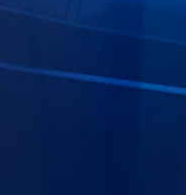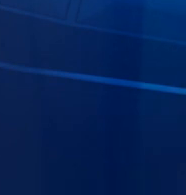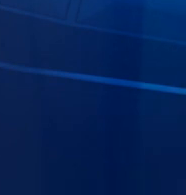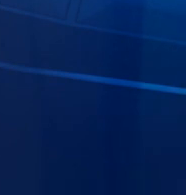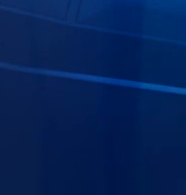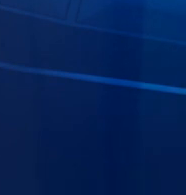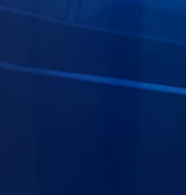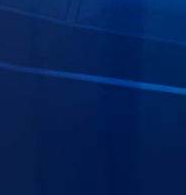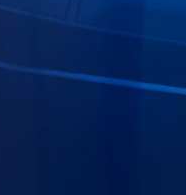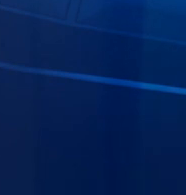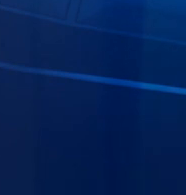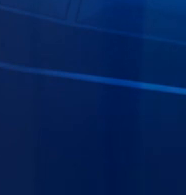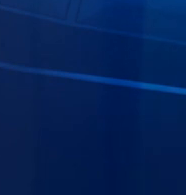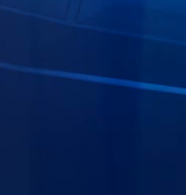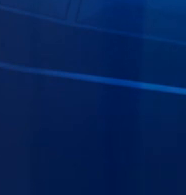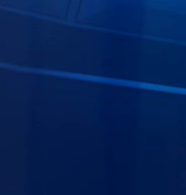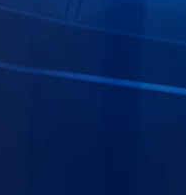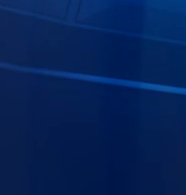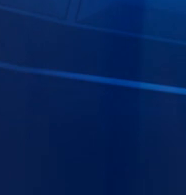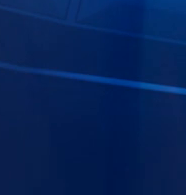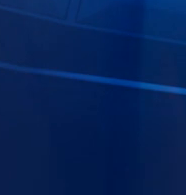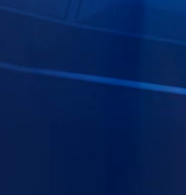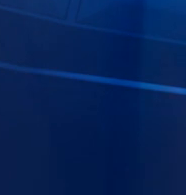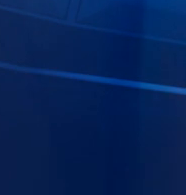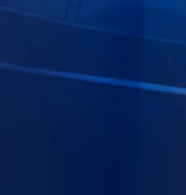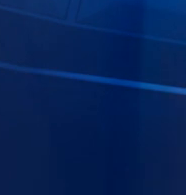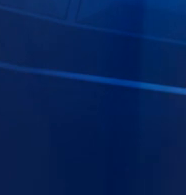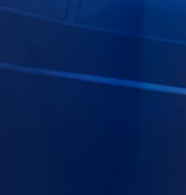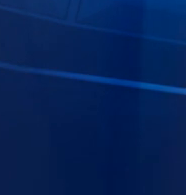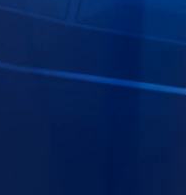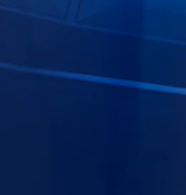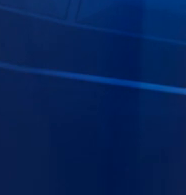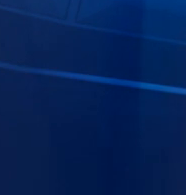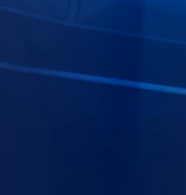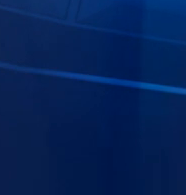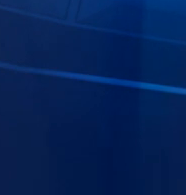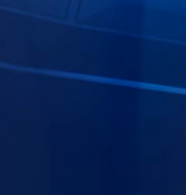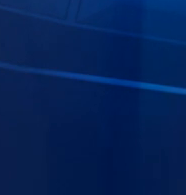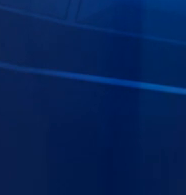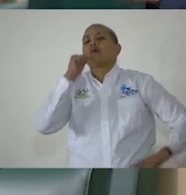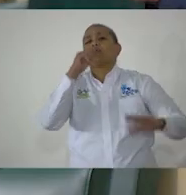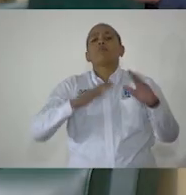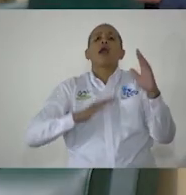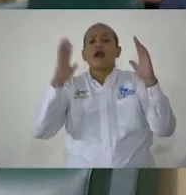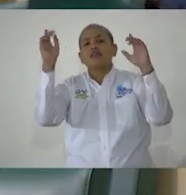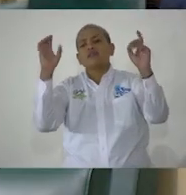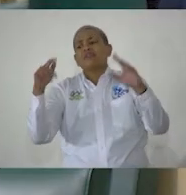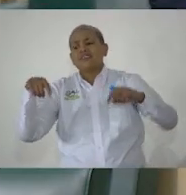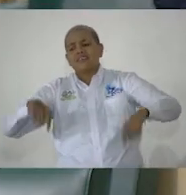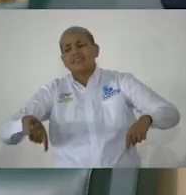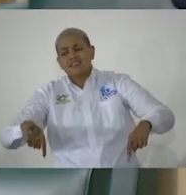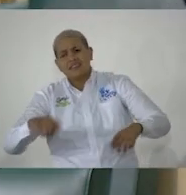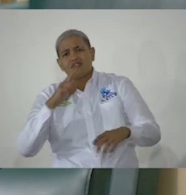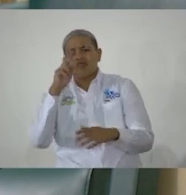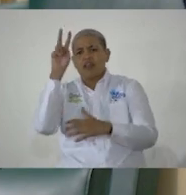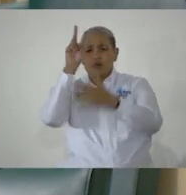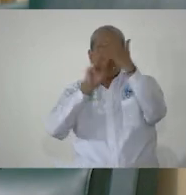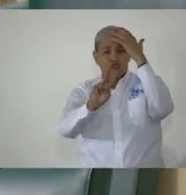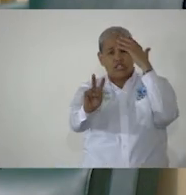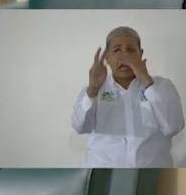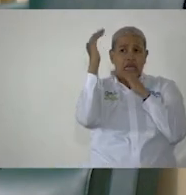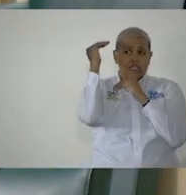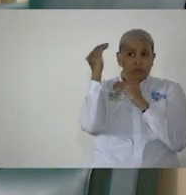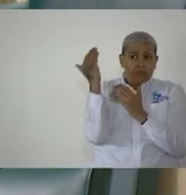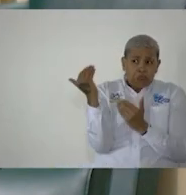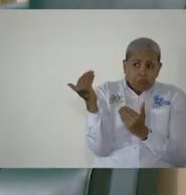to 74.2% over the next financial year ending March 31, 2024. This is a projection. It